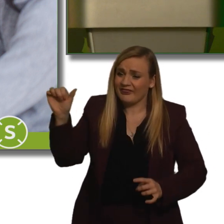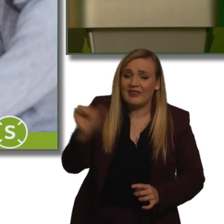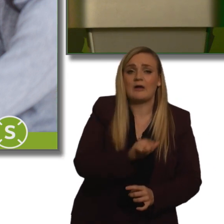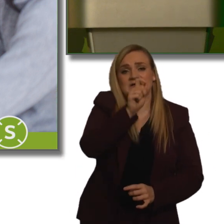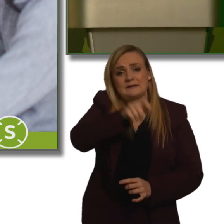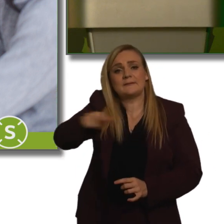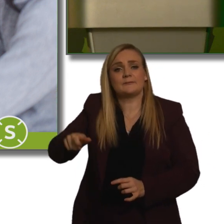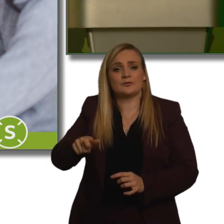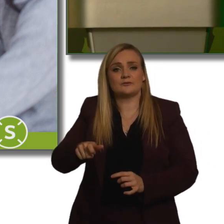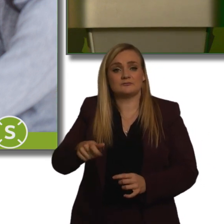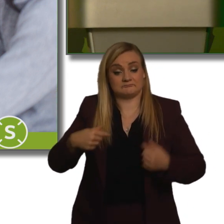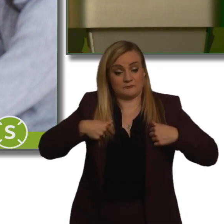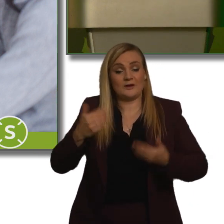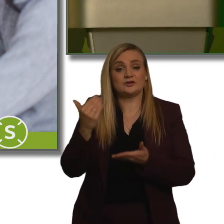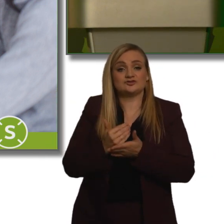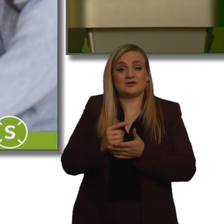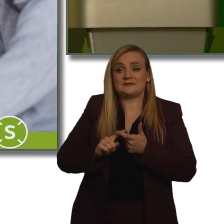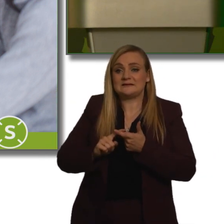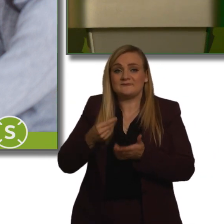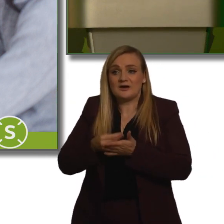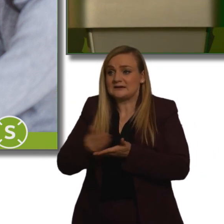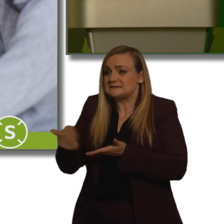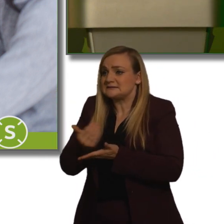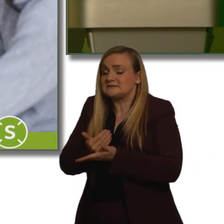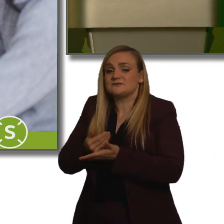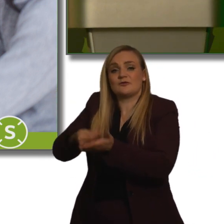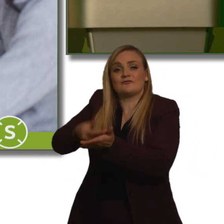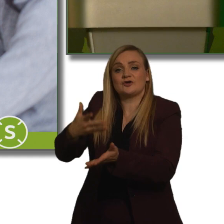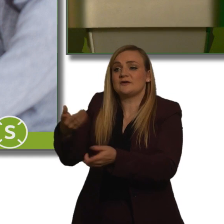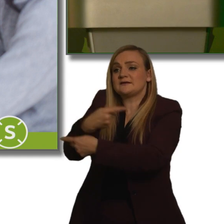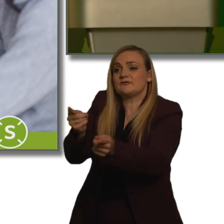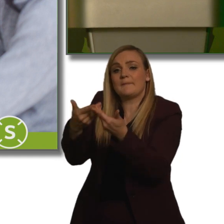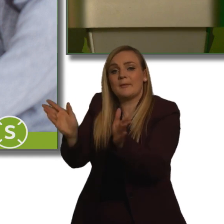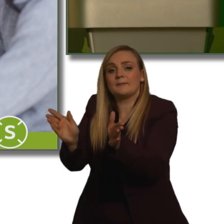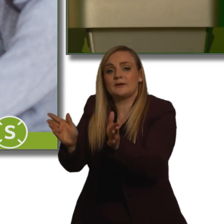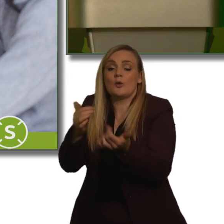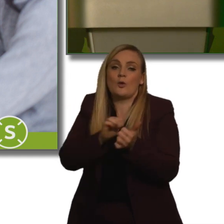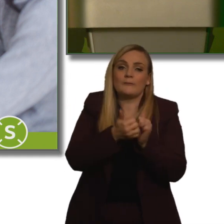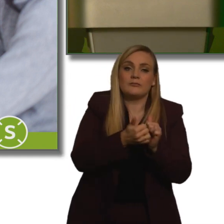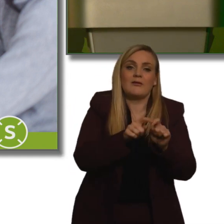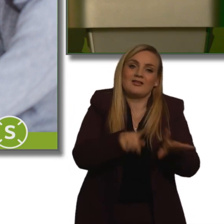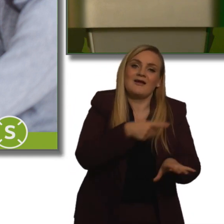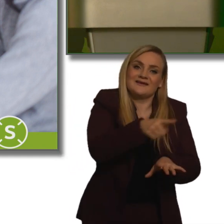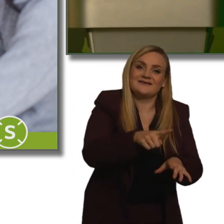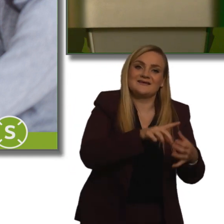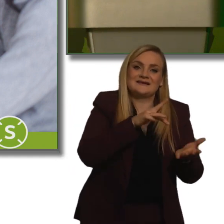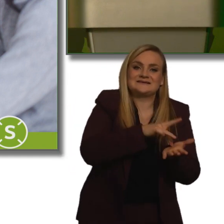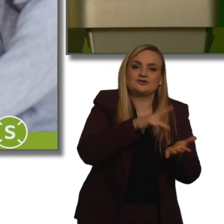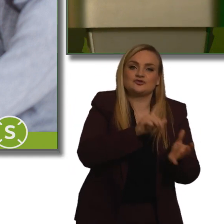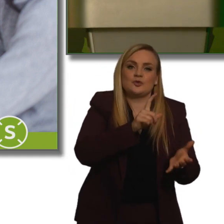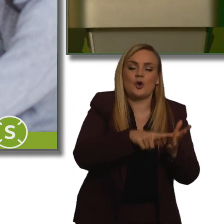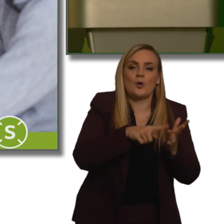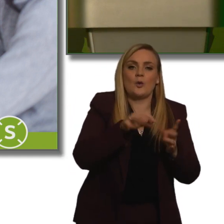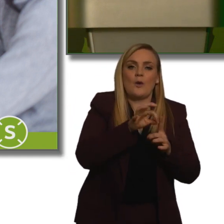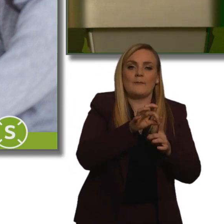Being a charity, we depend on the generosity of the public and our incredible partners like Central Co-op to keep our vital services